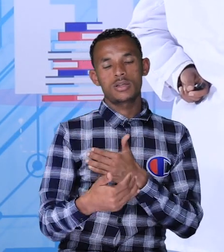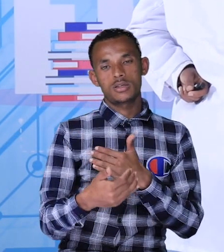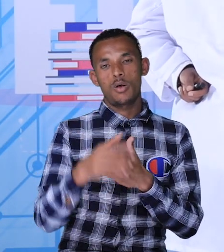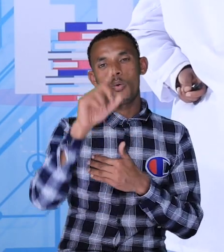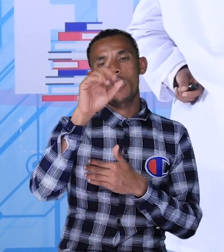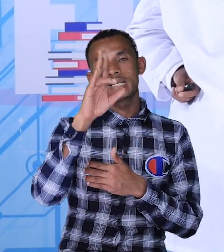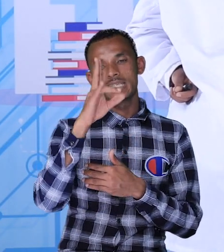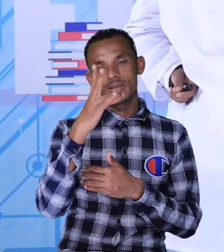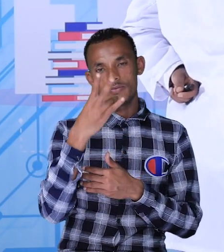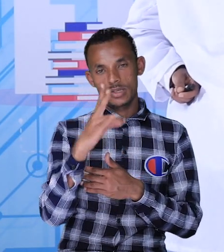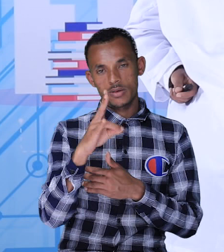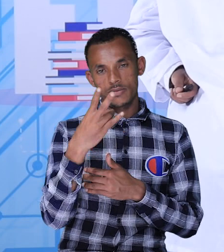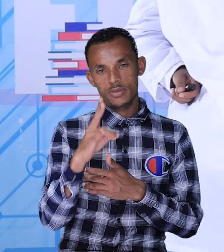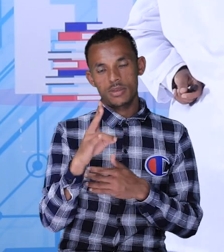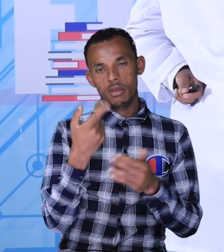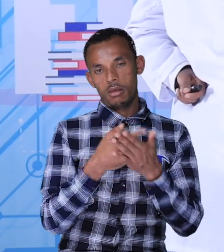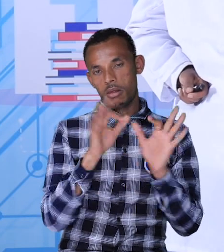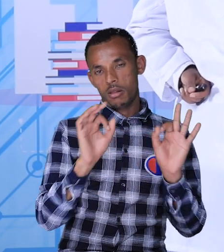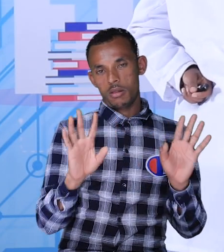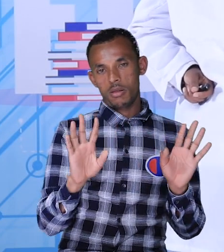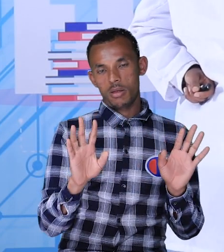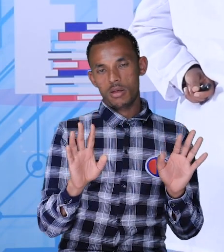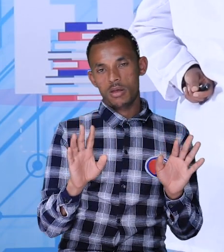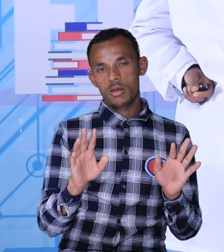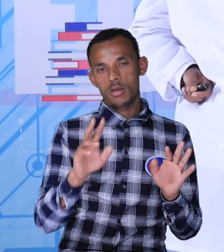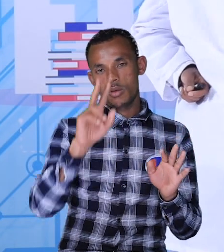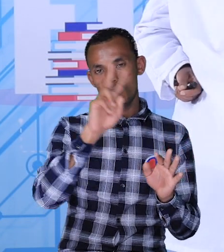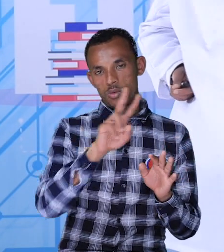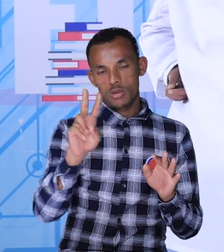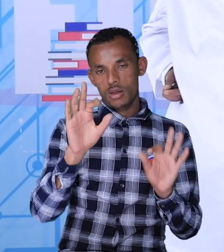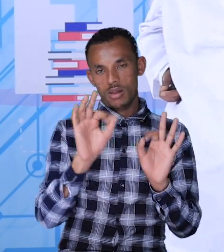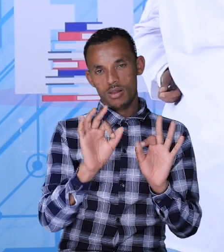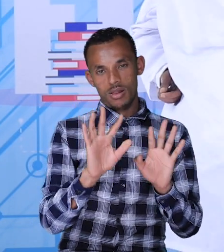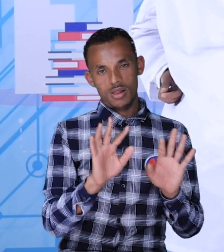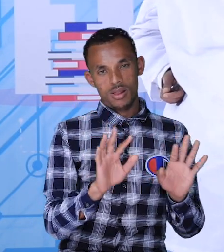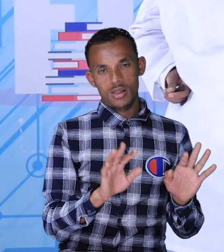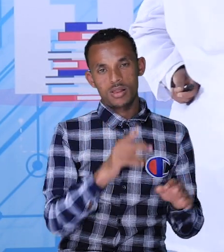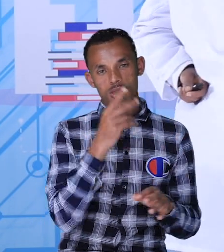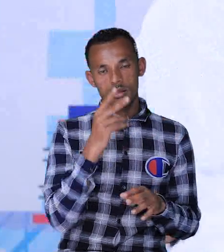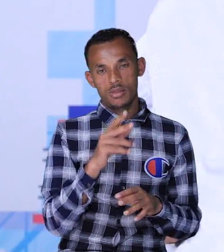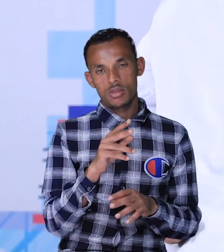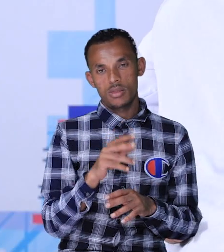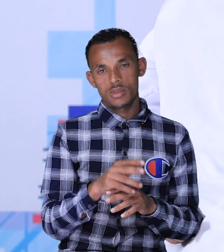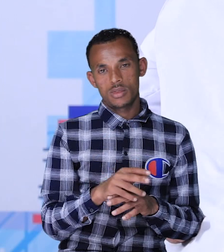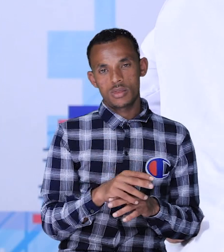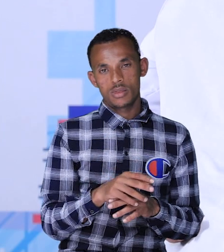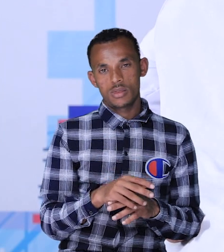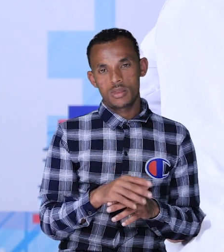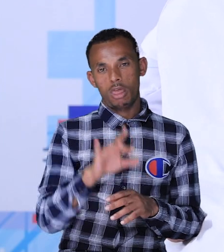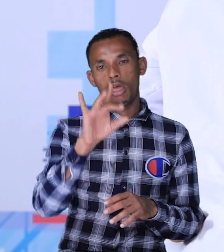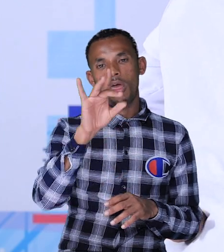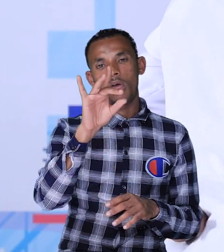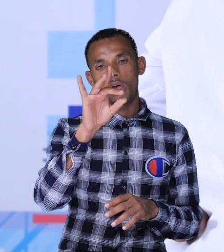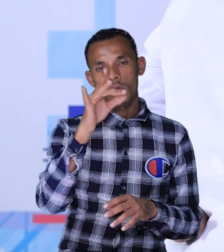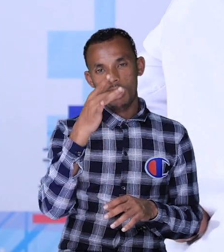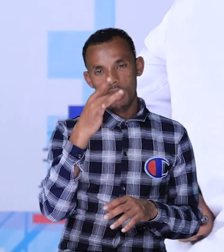17, 17, there is no 17 here. Next one is this 22, 22, that's there is no 20 here. 80,